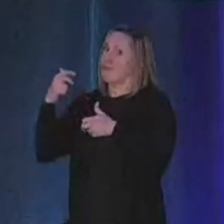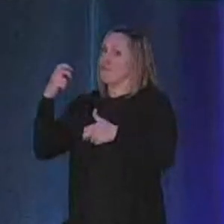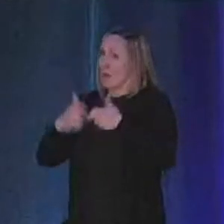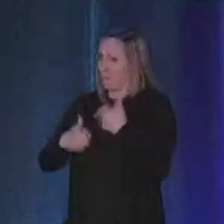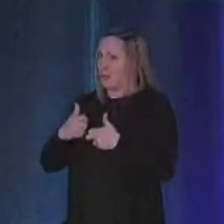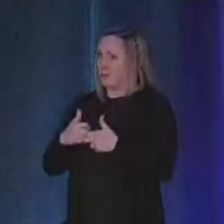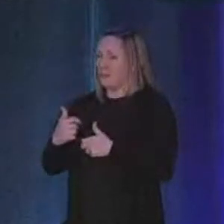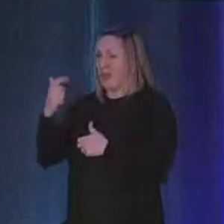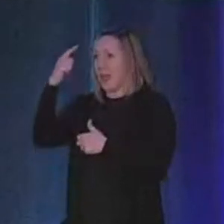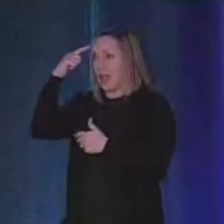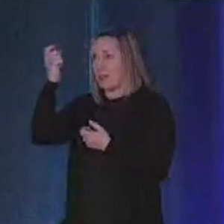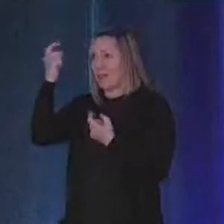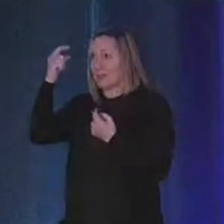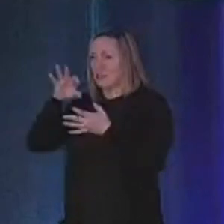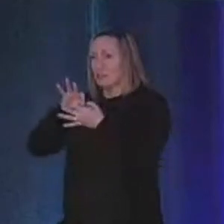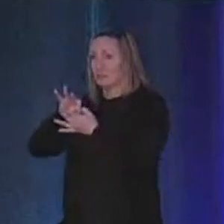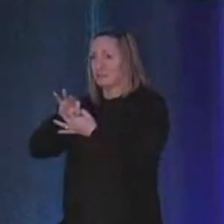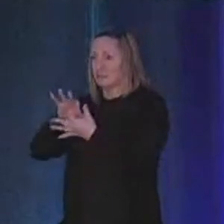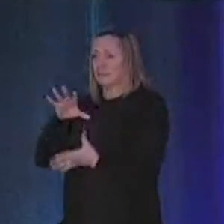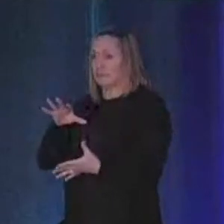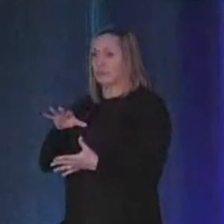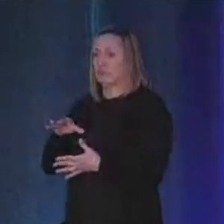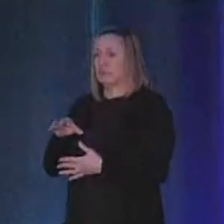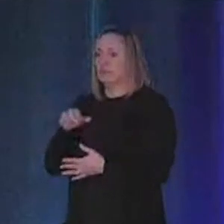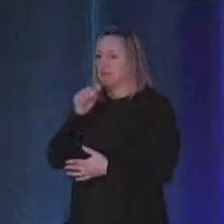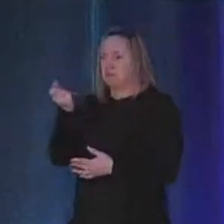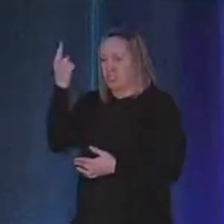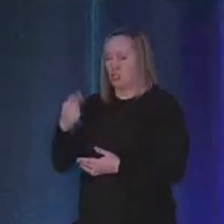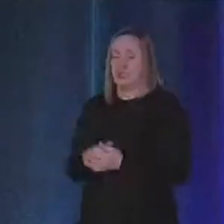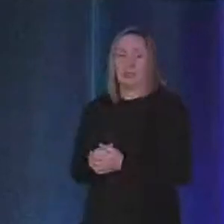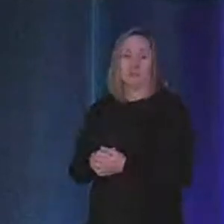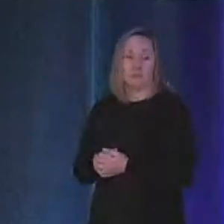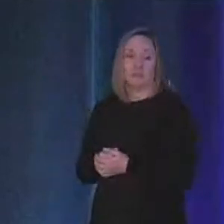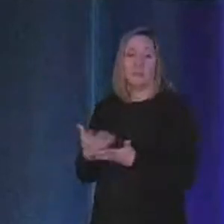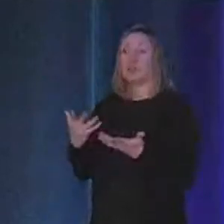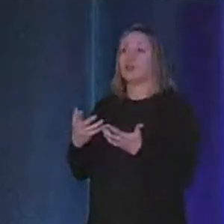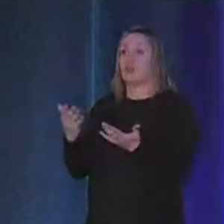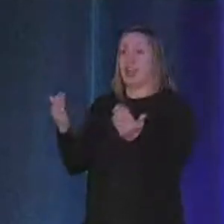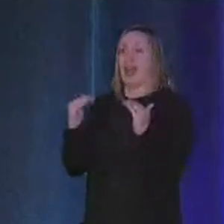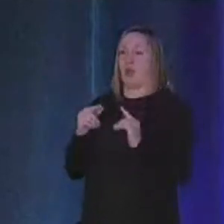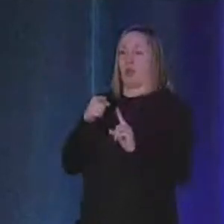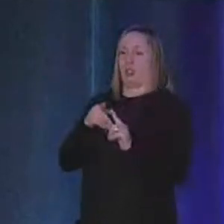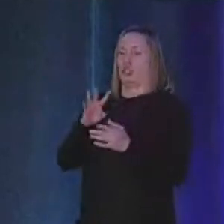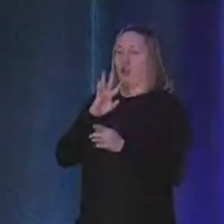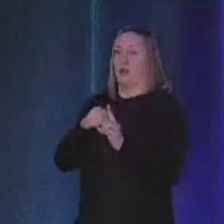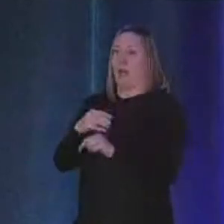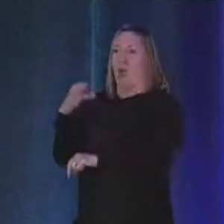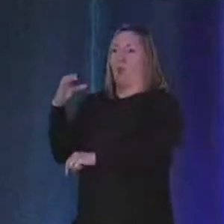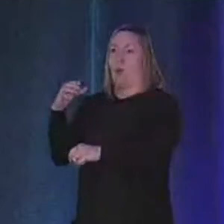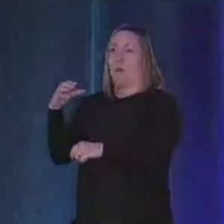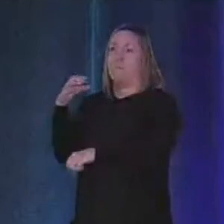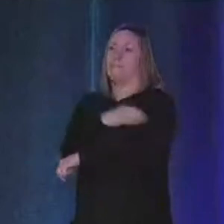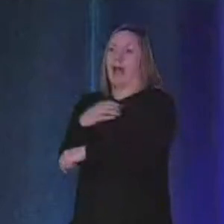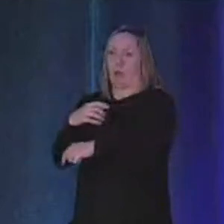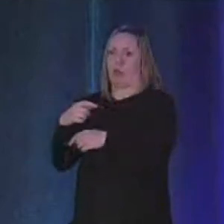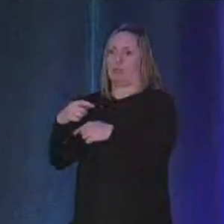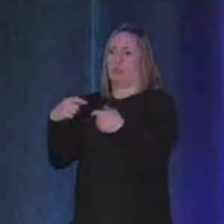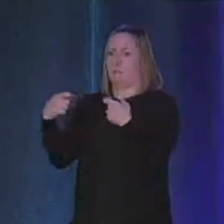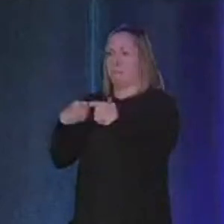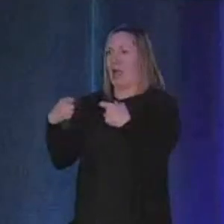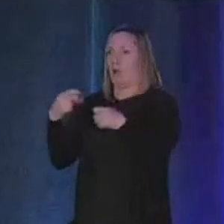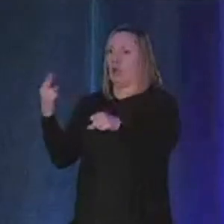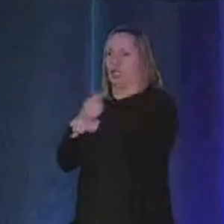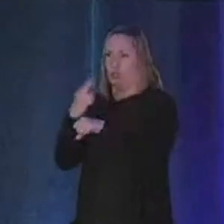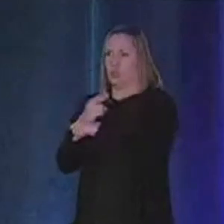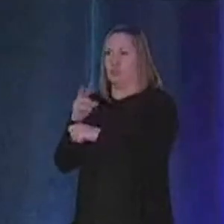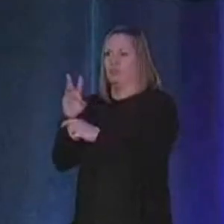cognitive dissonance. So I want to talk about power users. This is the Wikipedia definition. It's